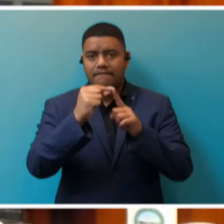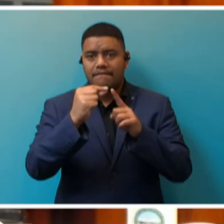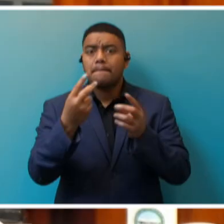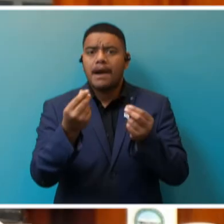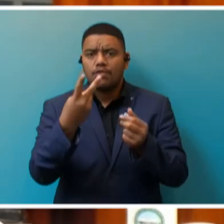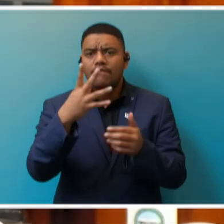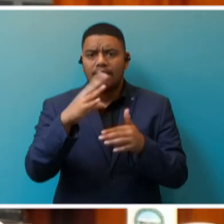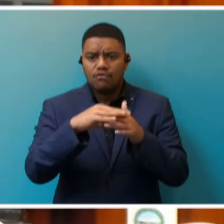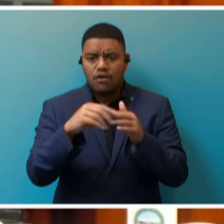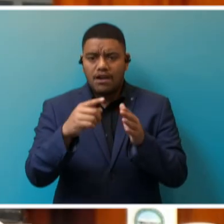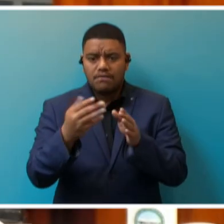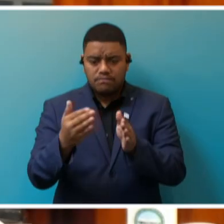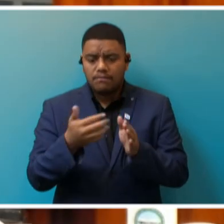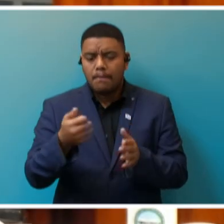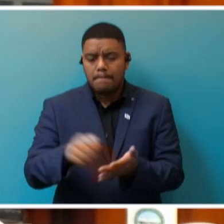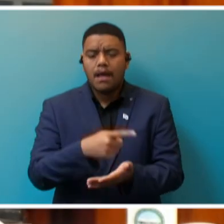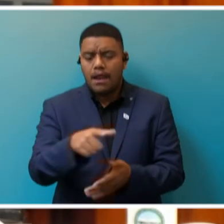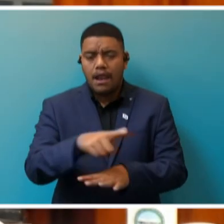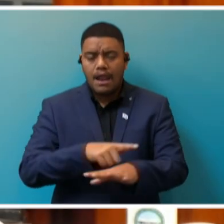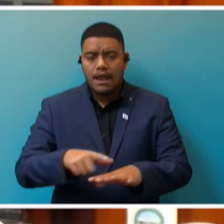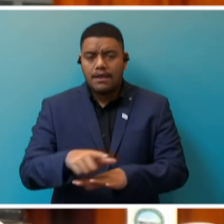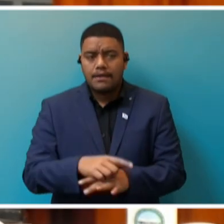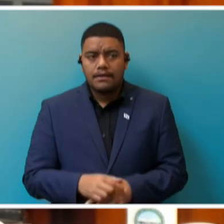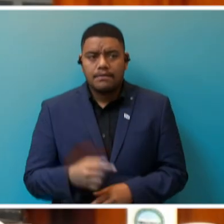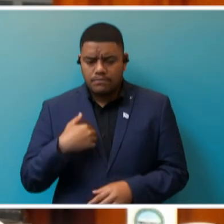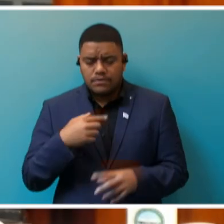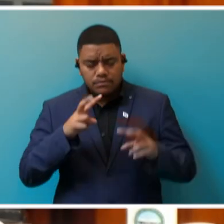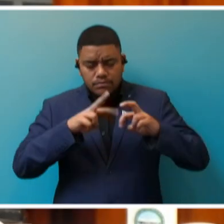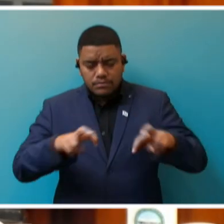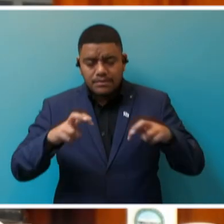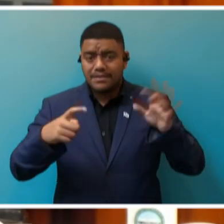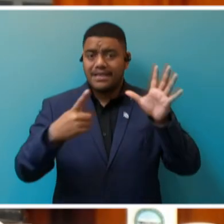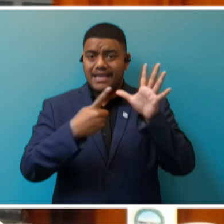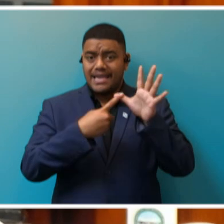Interestingly, I was just flipping through an AI